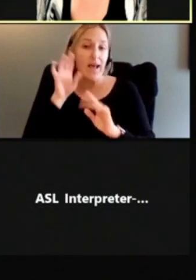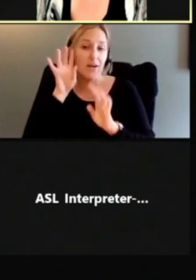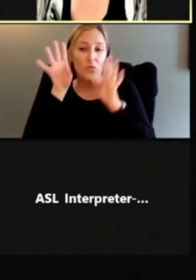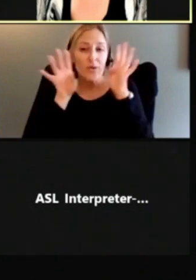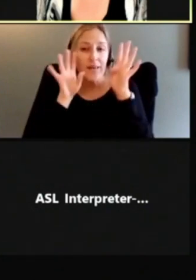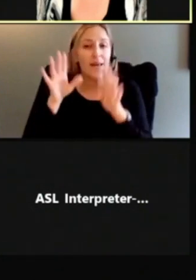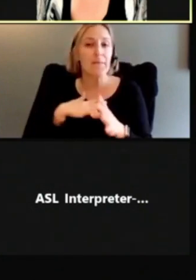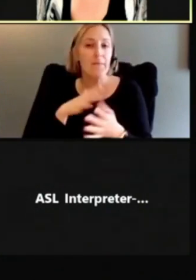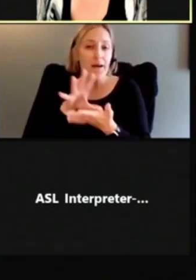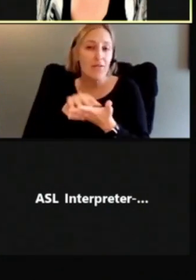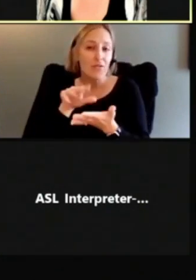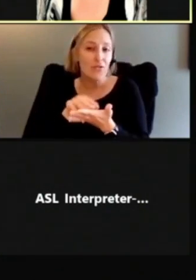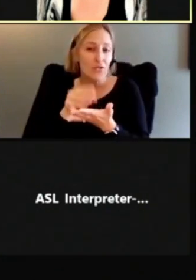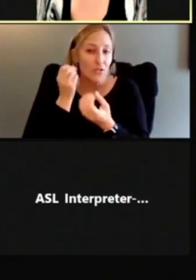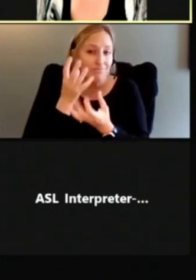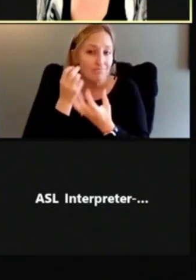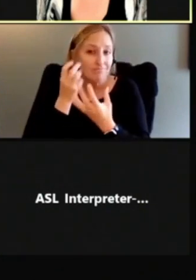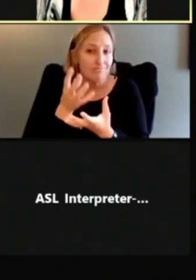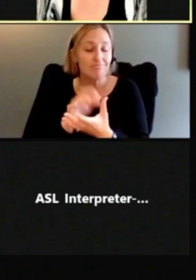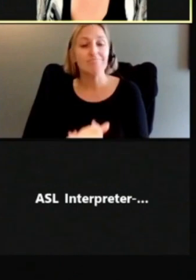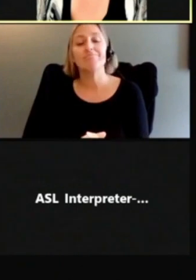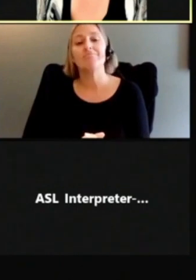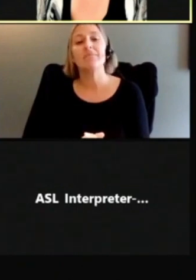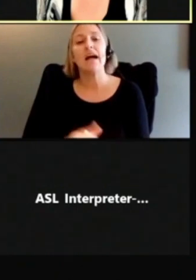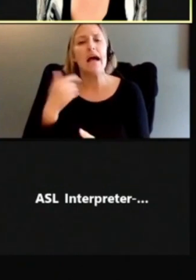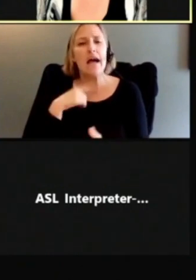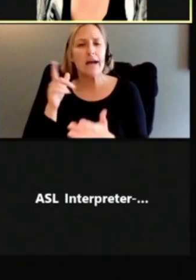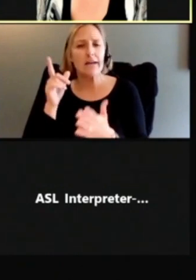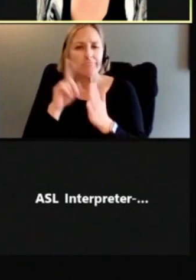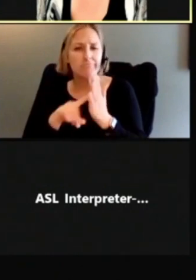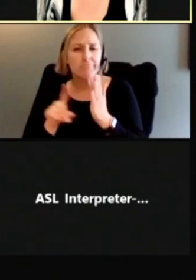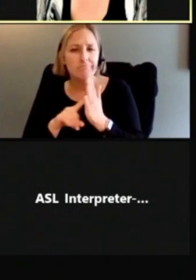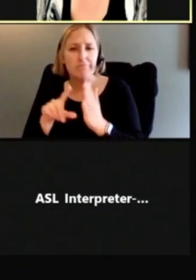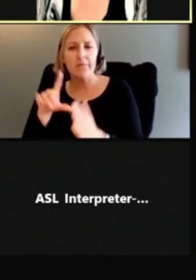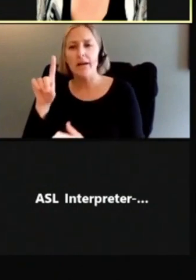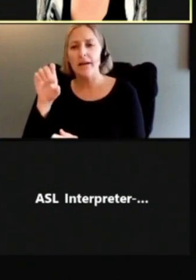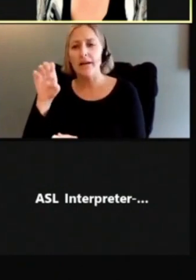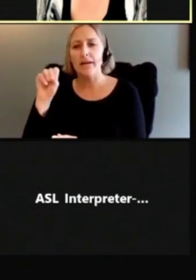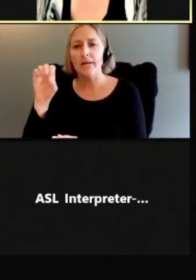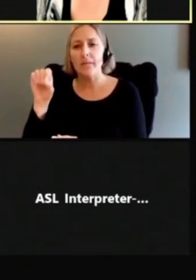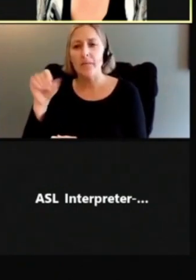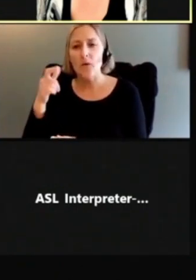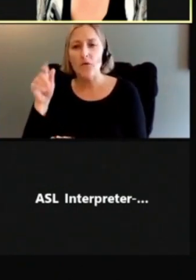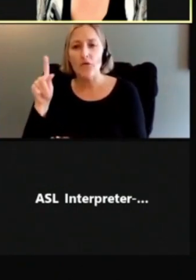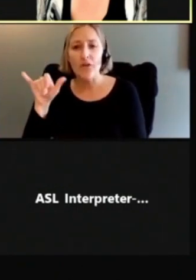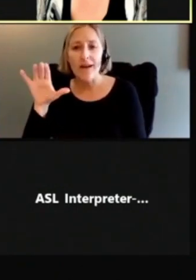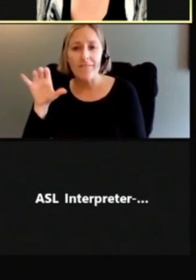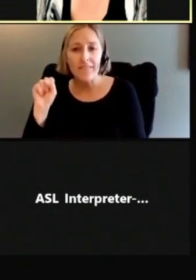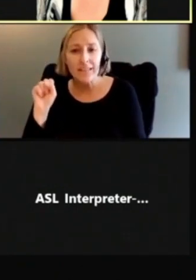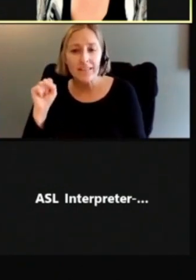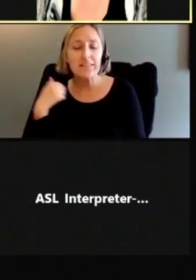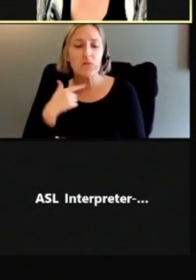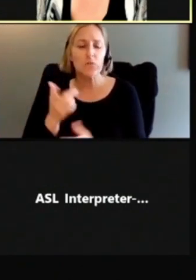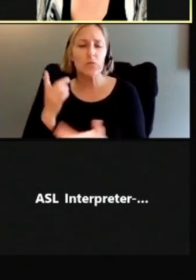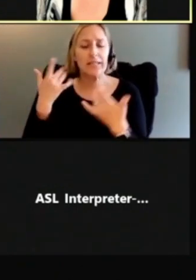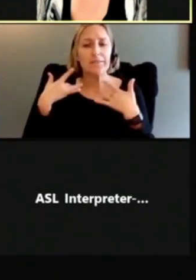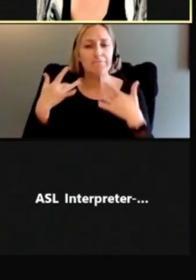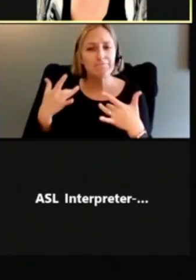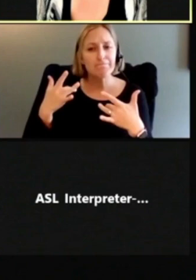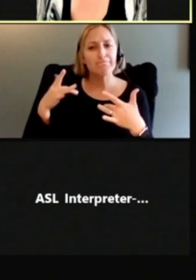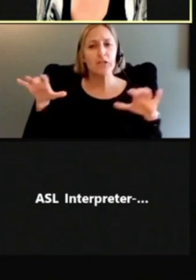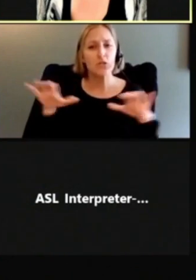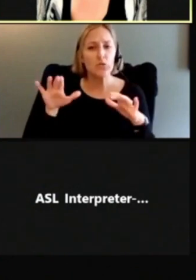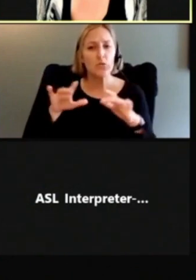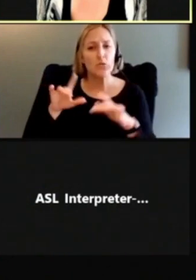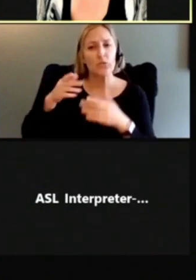materials is I look at demographics. We go through the process of doing a needs assessment,